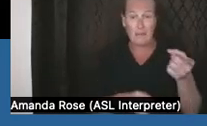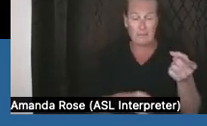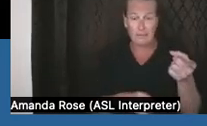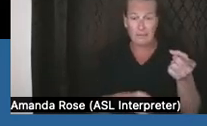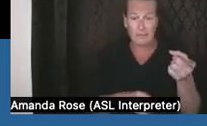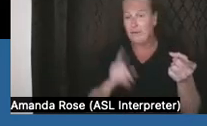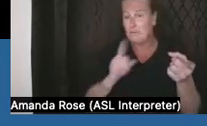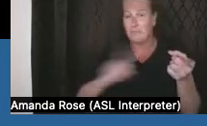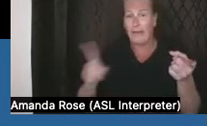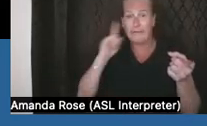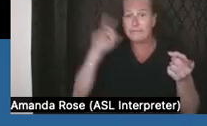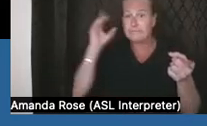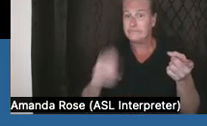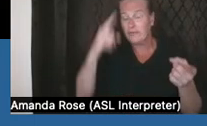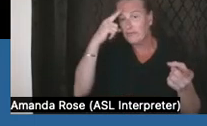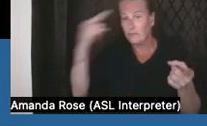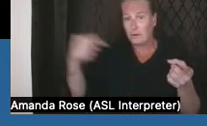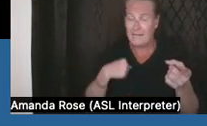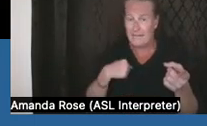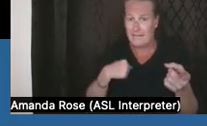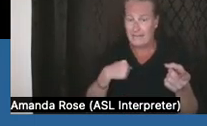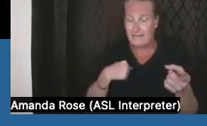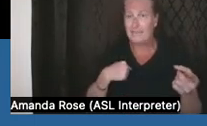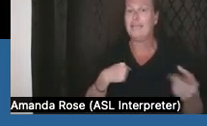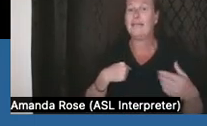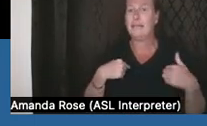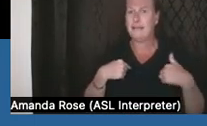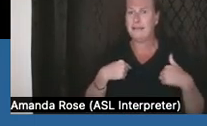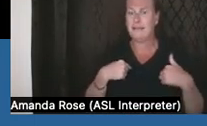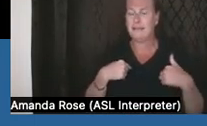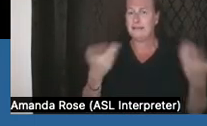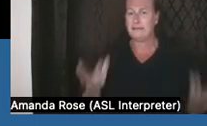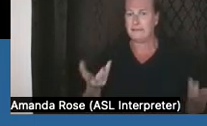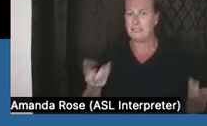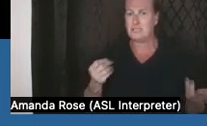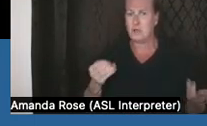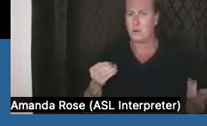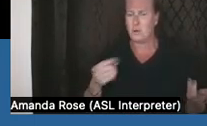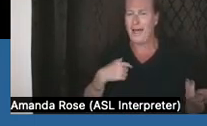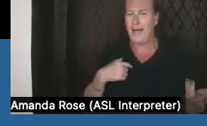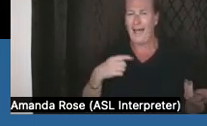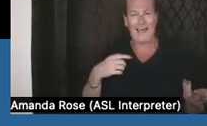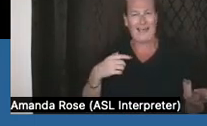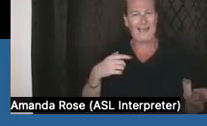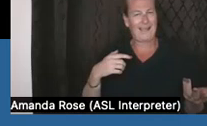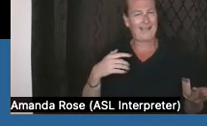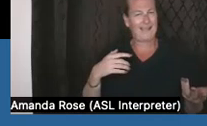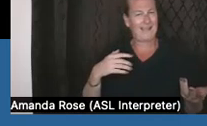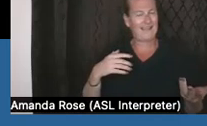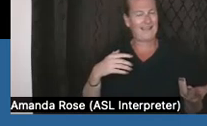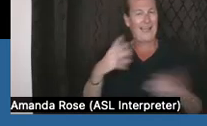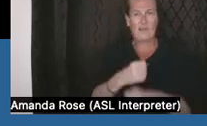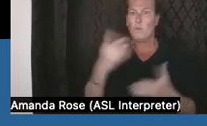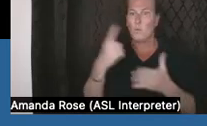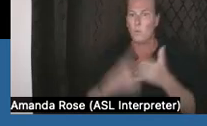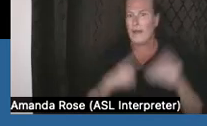positive, like you're praising him for putting the bowl in the sink, but then you're not telling me. So then I get that, like, what about me? Am I